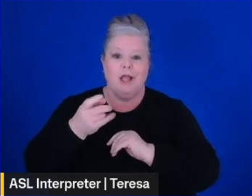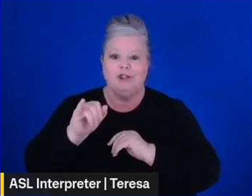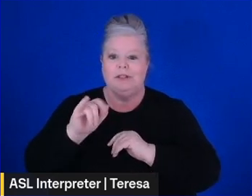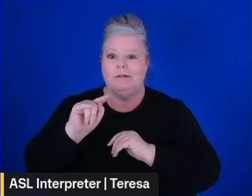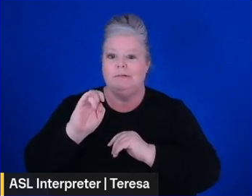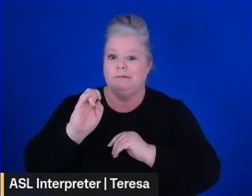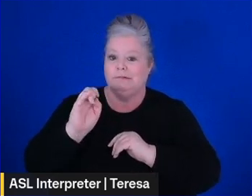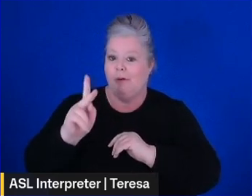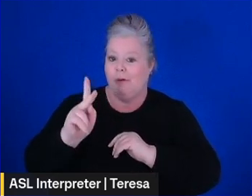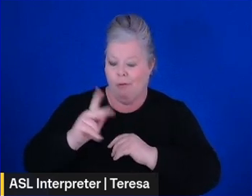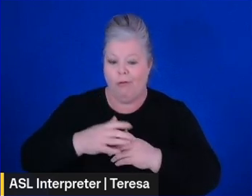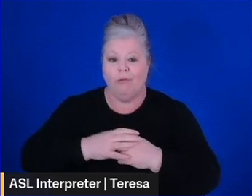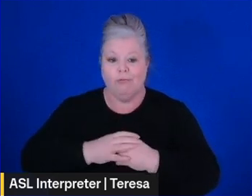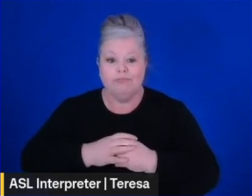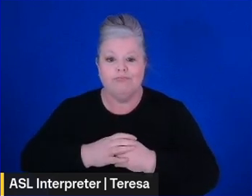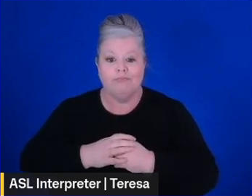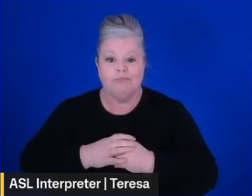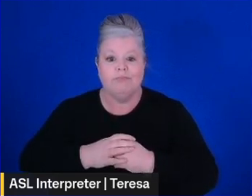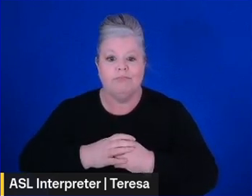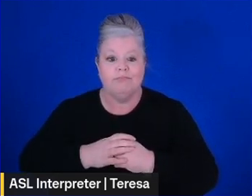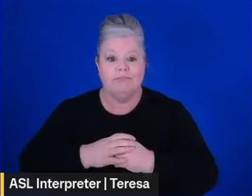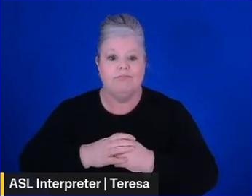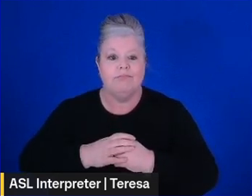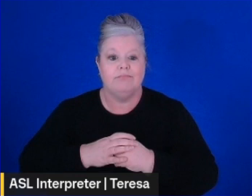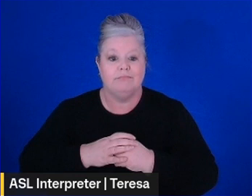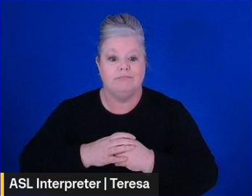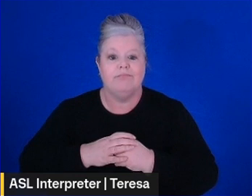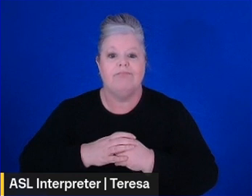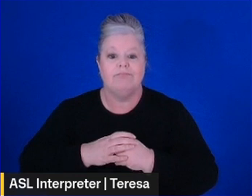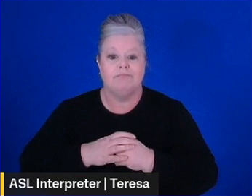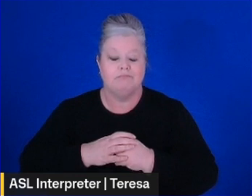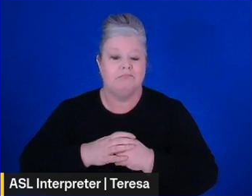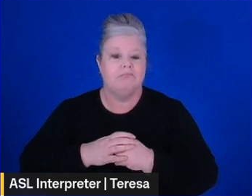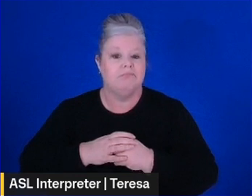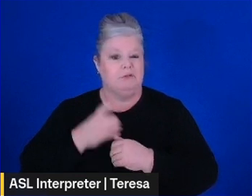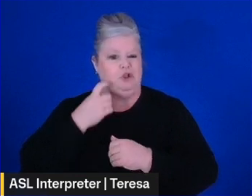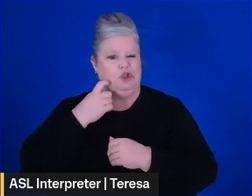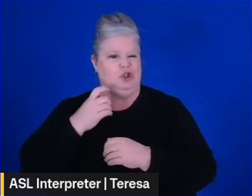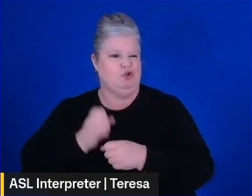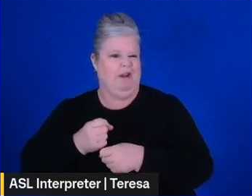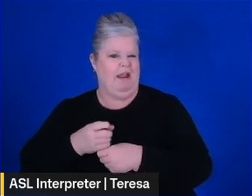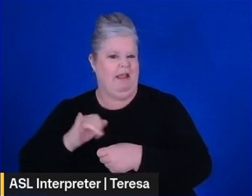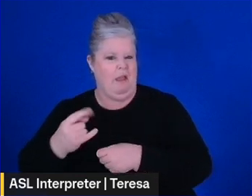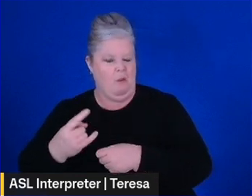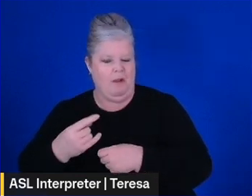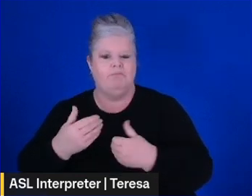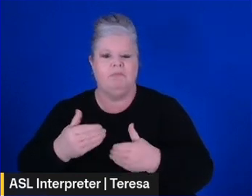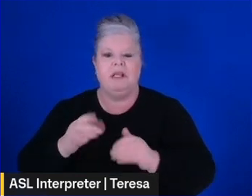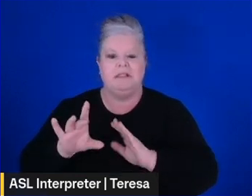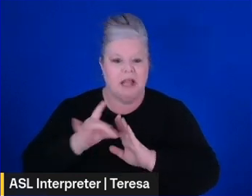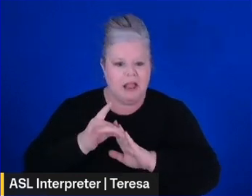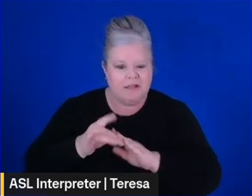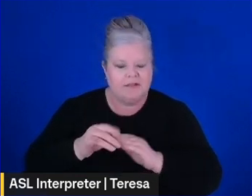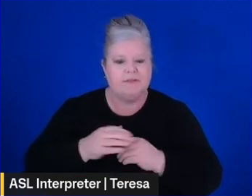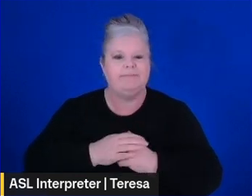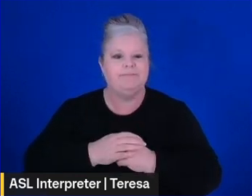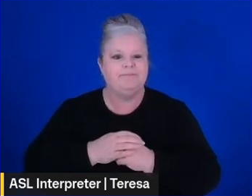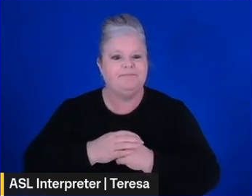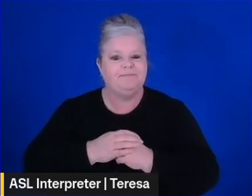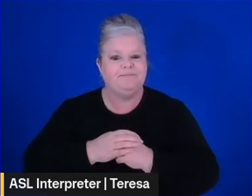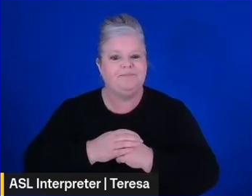the template I had just created. and I can